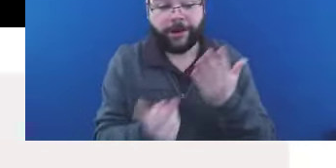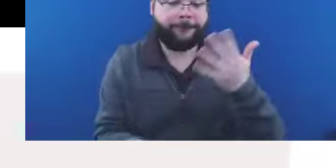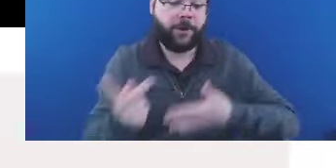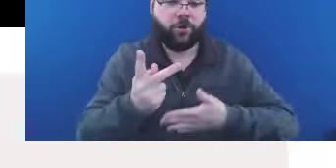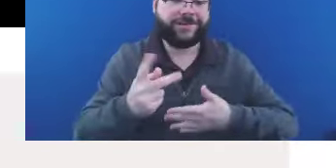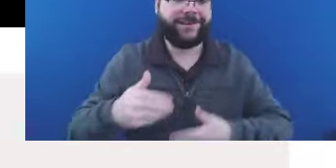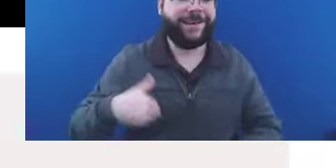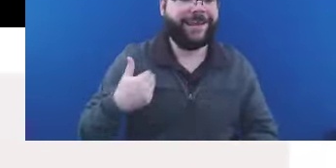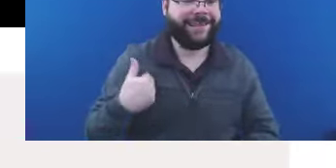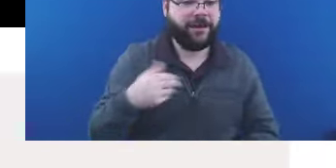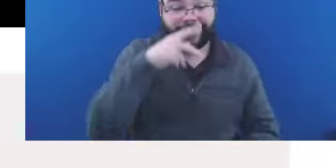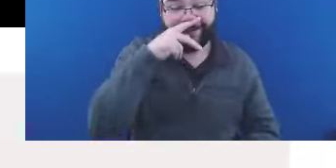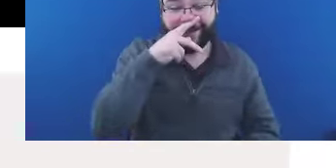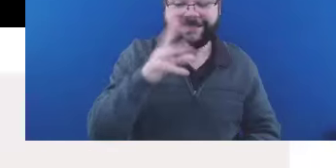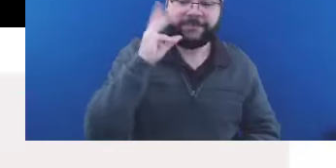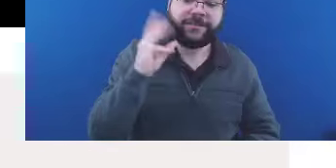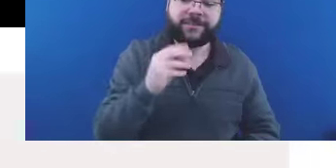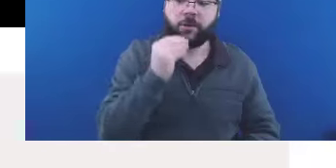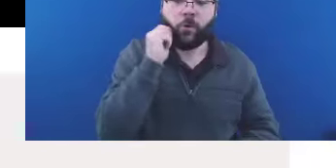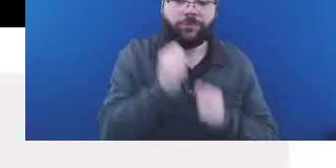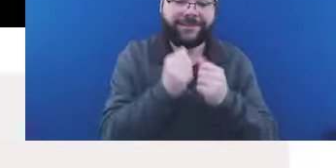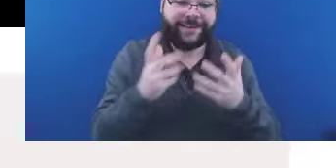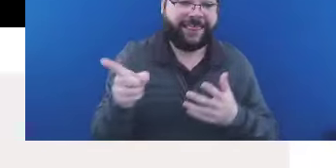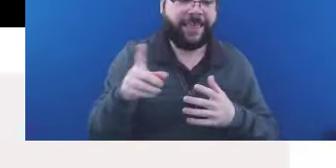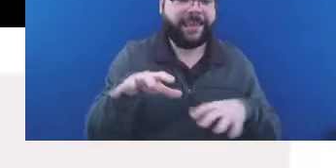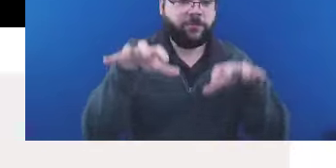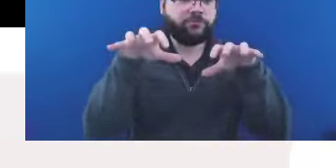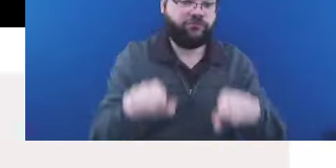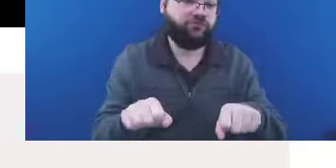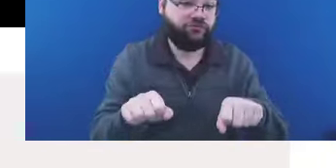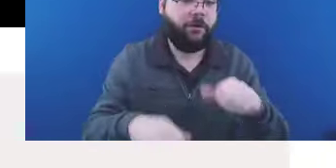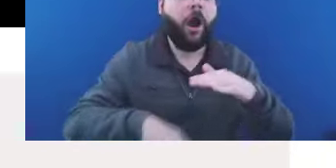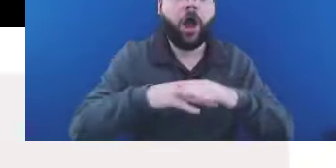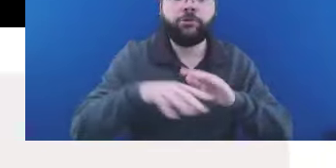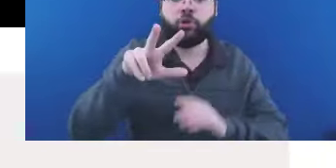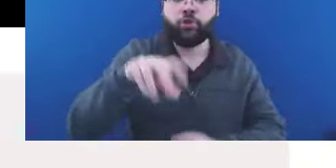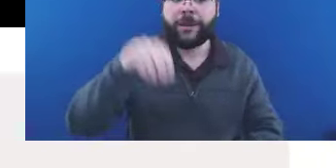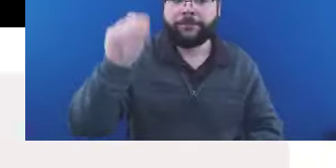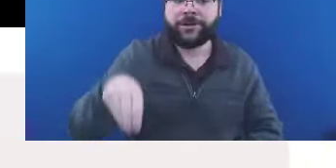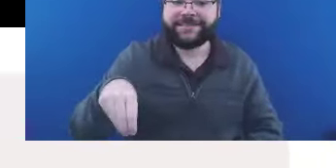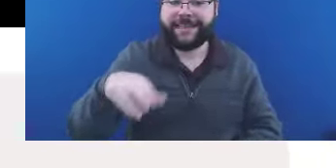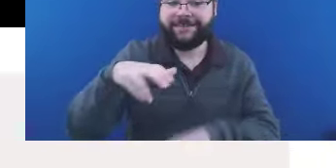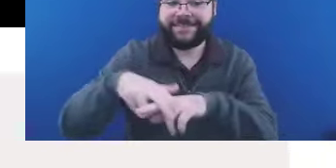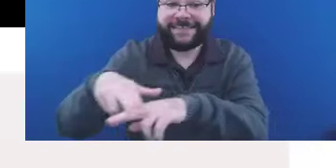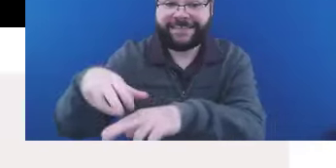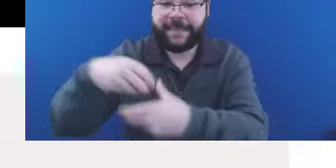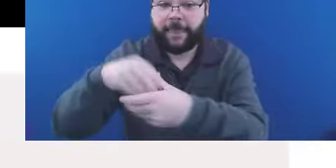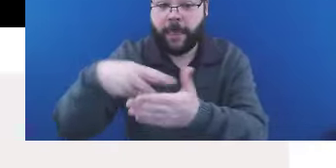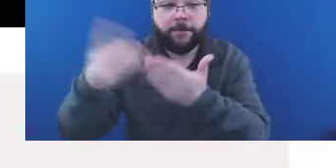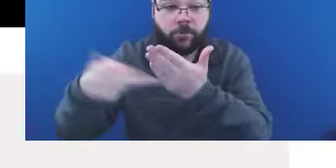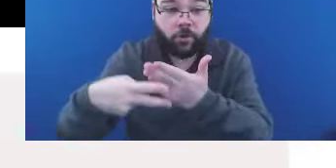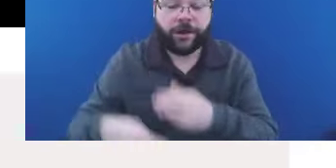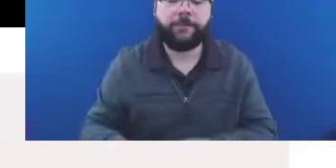children experiencing homelessness specifically. They can reserve up to 3% of their program slots for these children. They